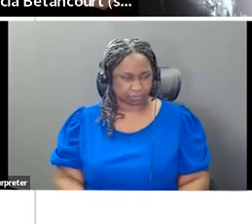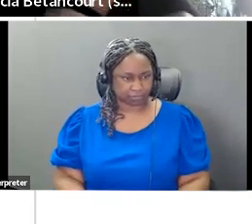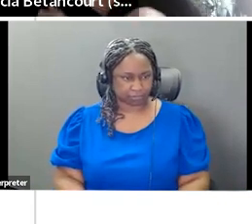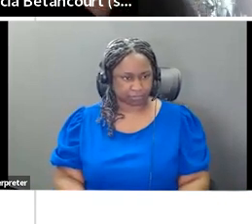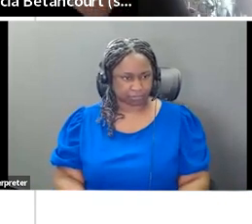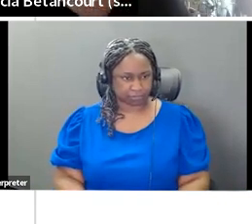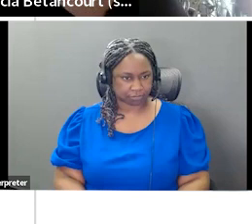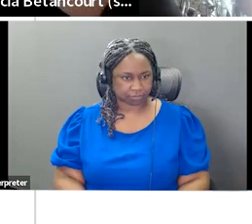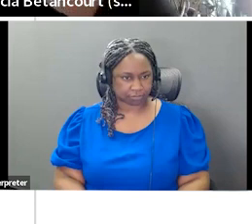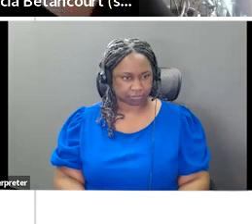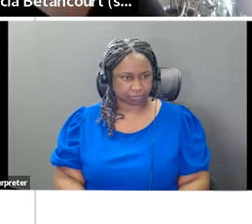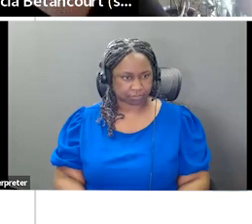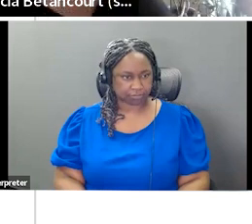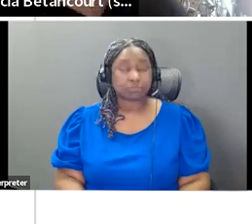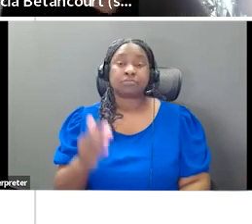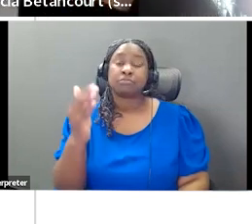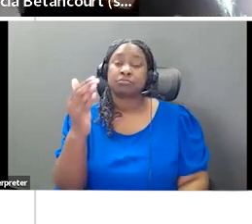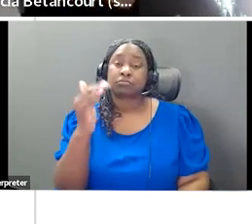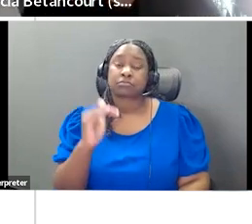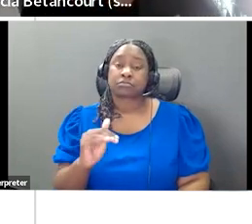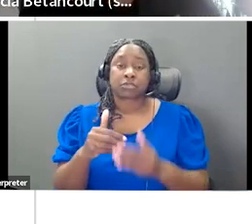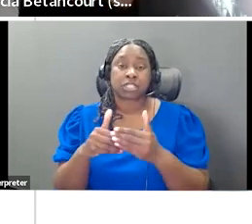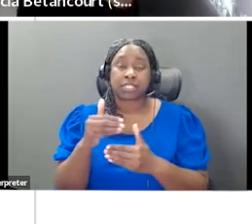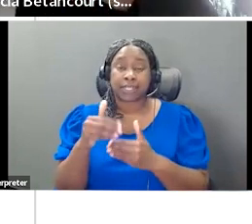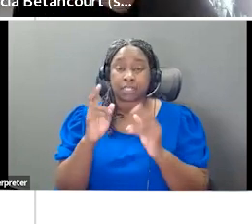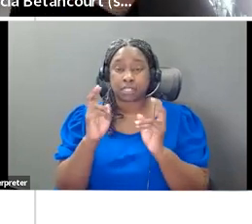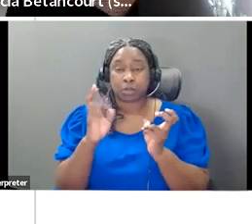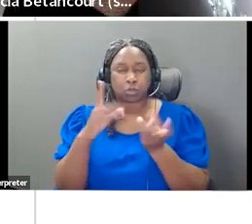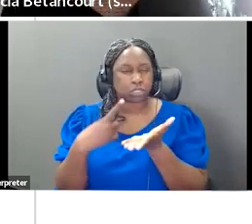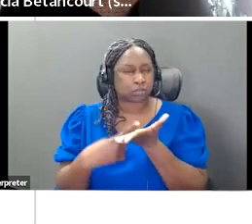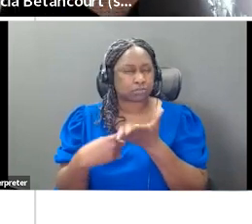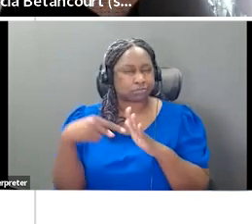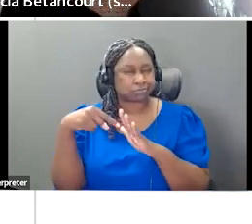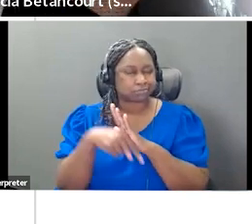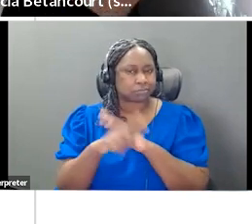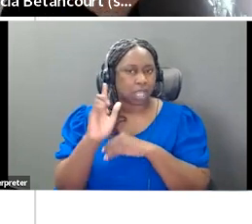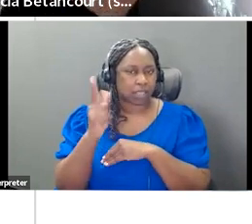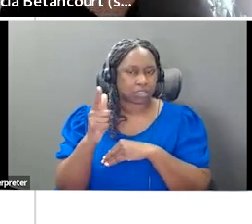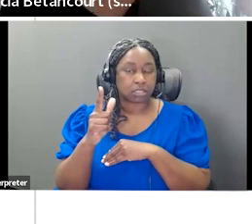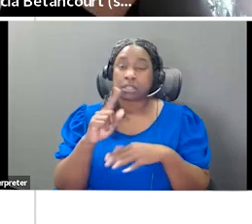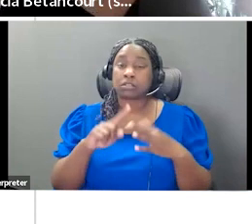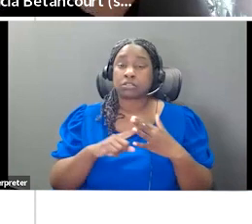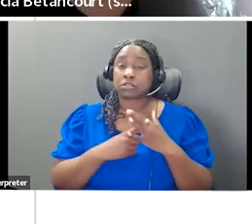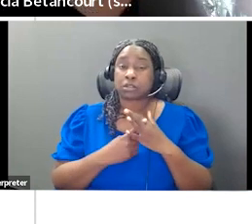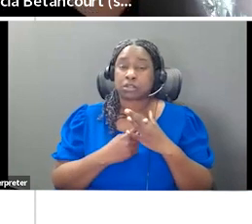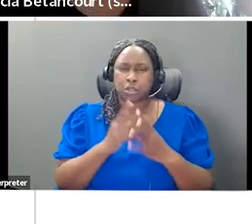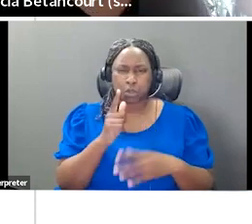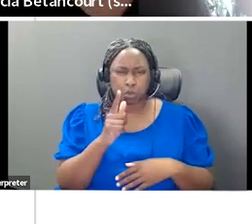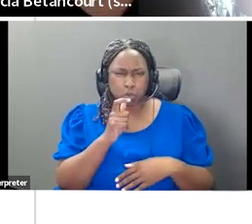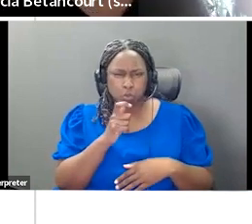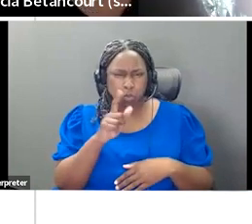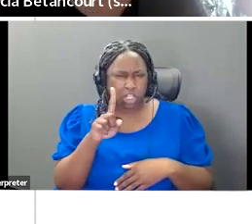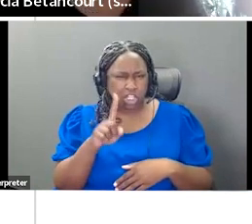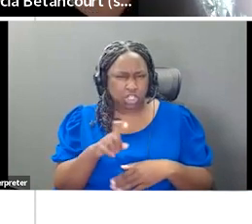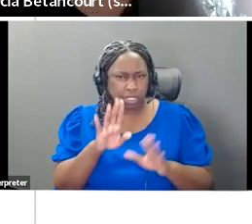So I'll go into this a lot later, but we really try to start with who should be centered, what